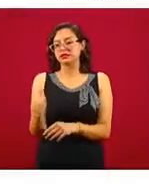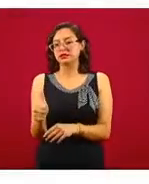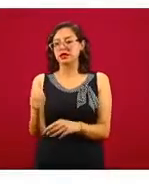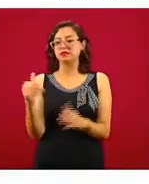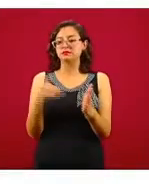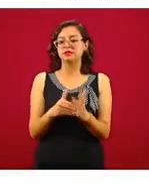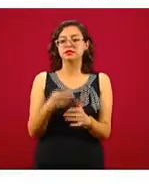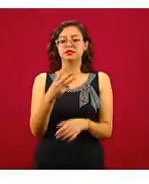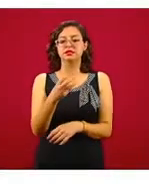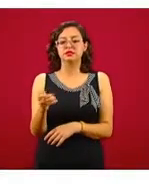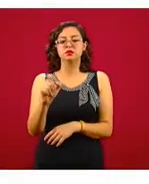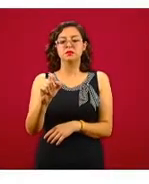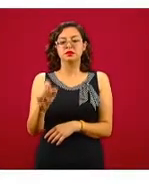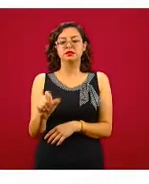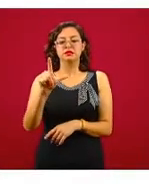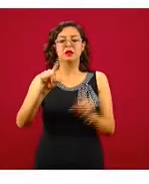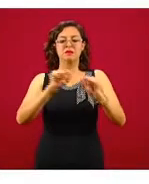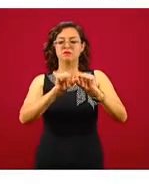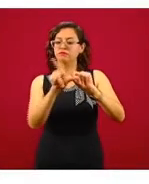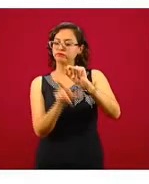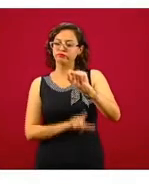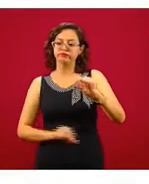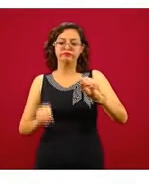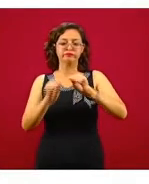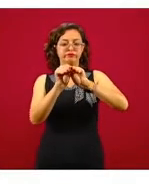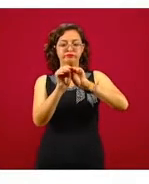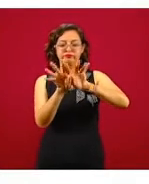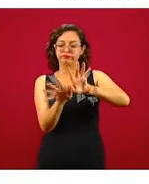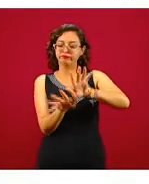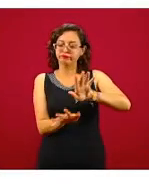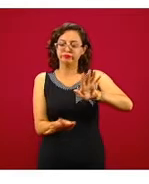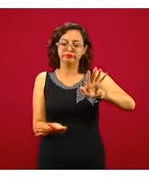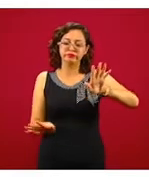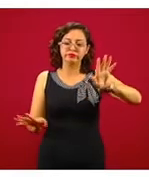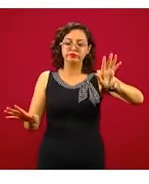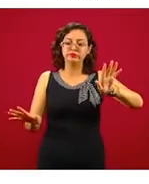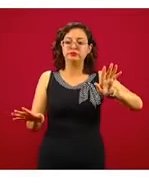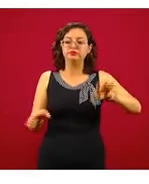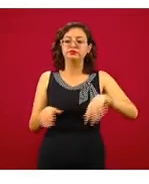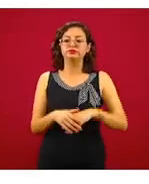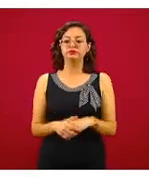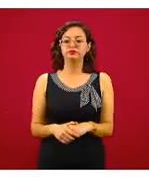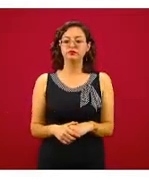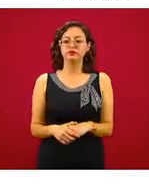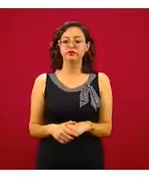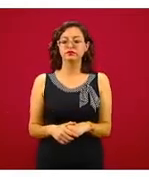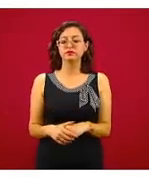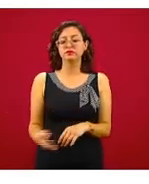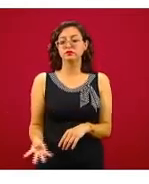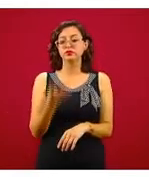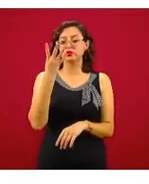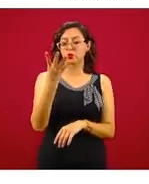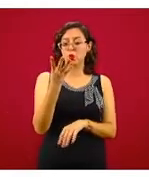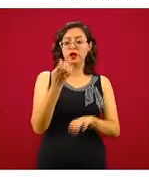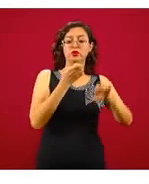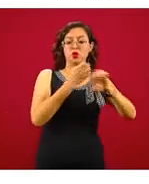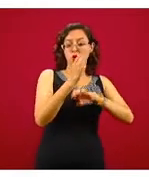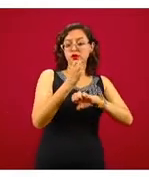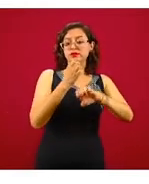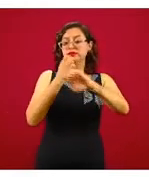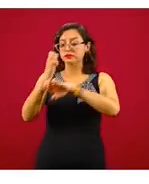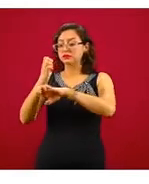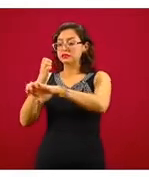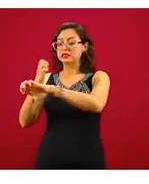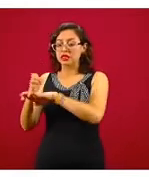the distribuidos distribution a of nivel the burden nacional? of disease Ya son solo nationwide. prácticamente 4 los estados We que only have todavía no han 4